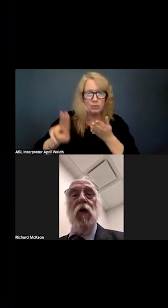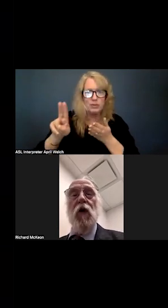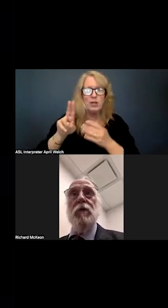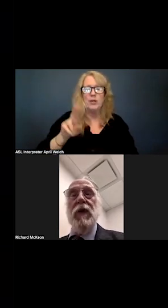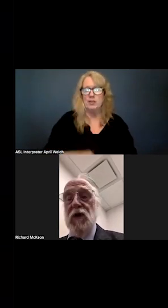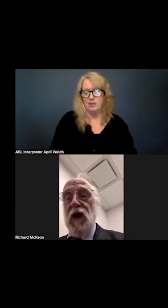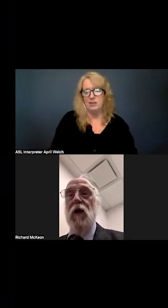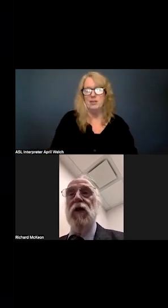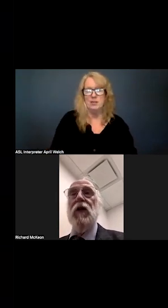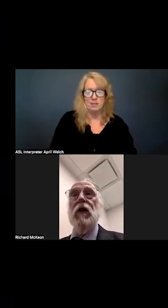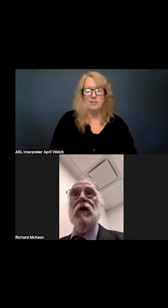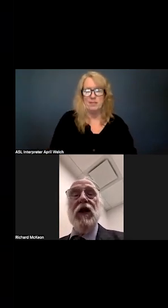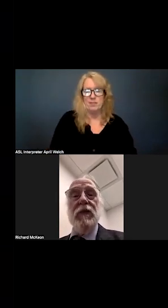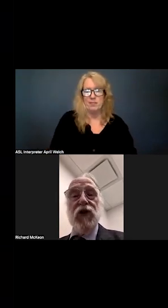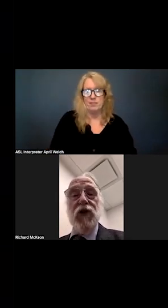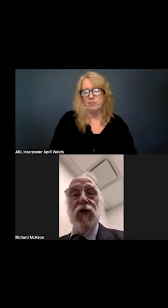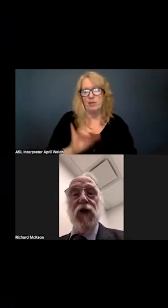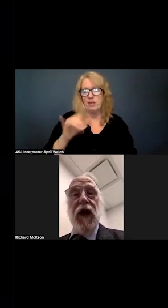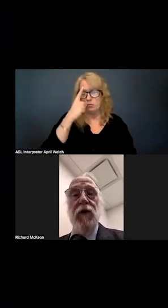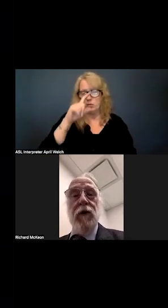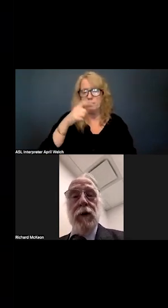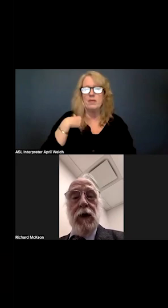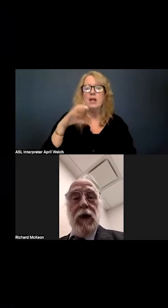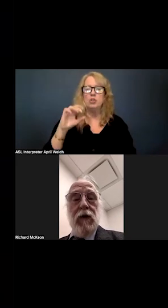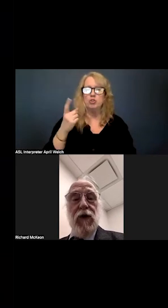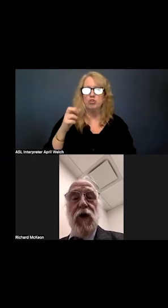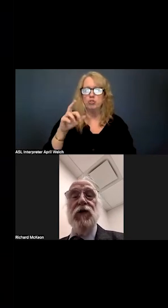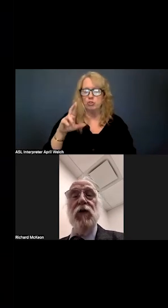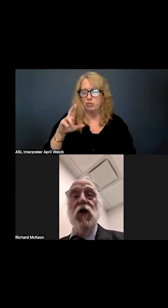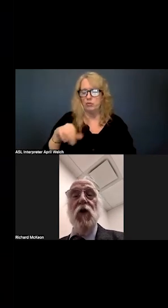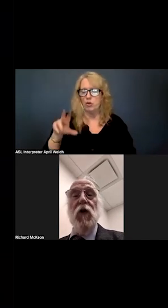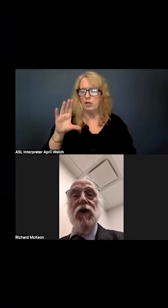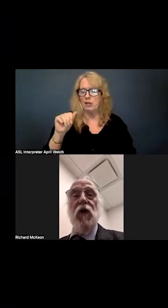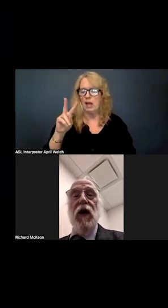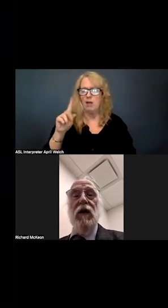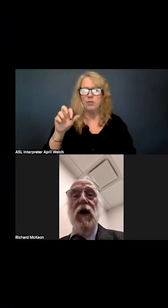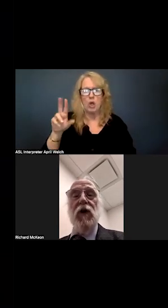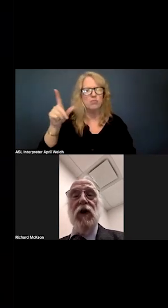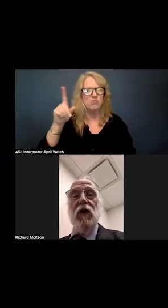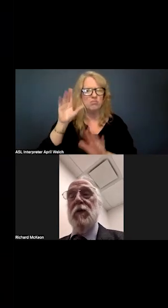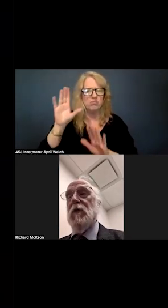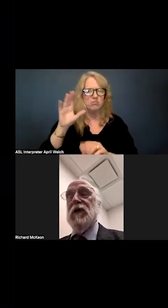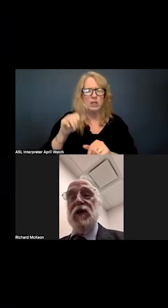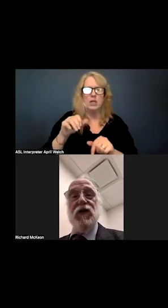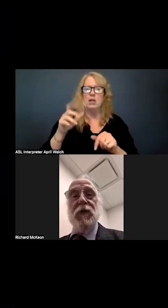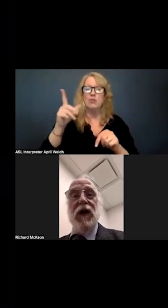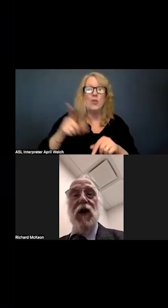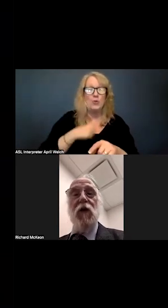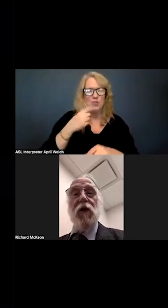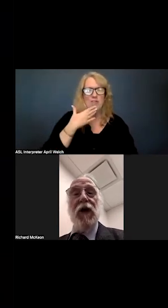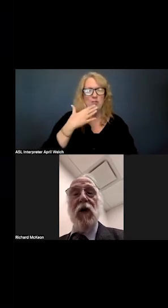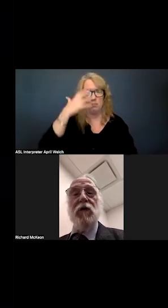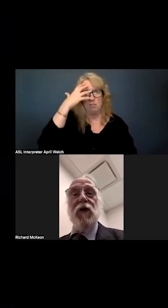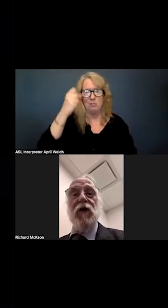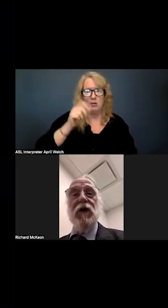for mental health. His name is Christopher Carroll. For those of you who have really long memories, such as myself,